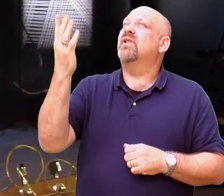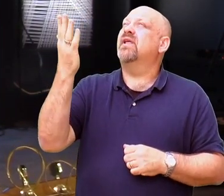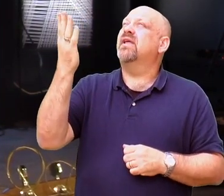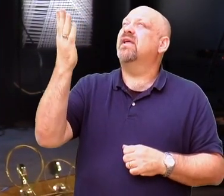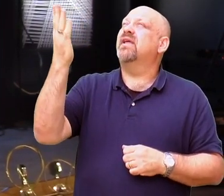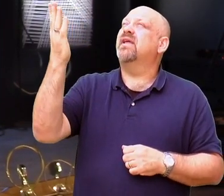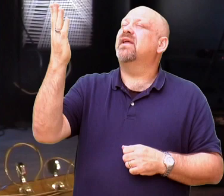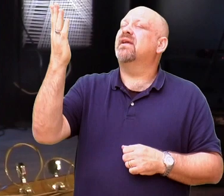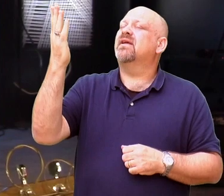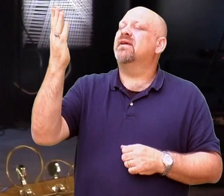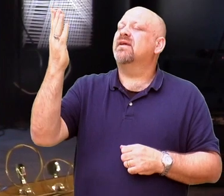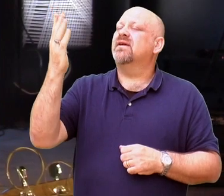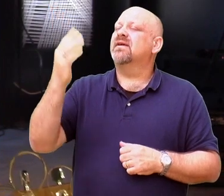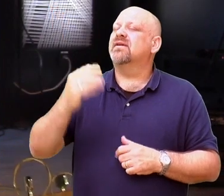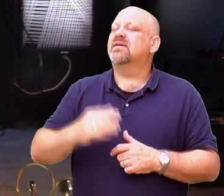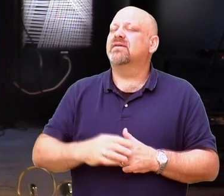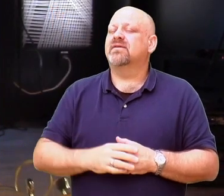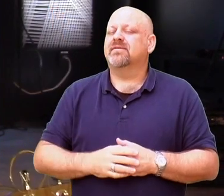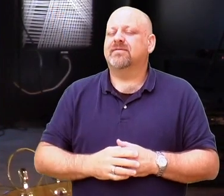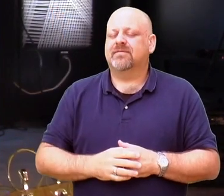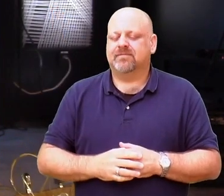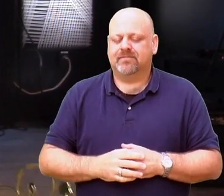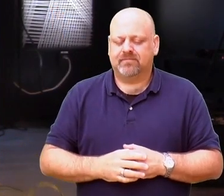you only.